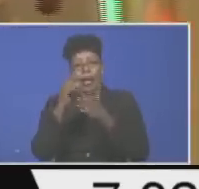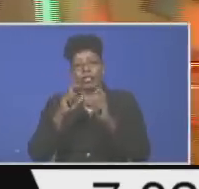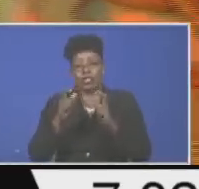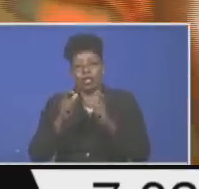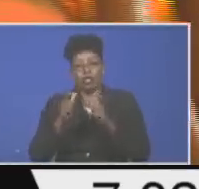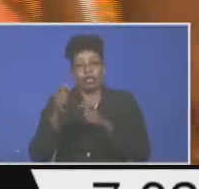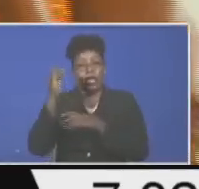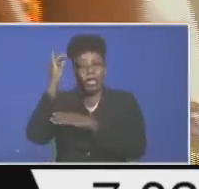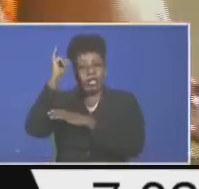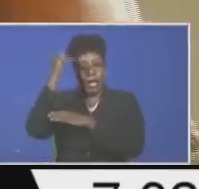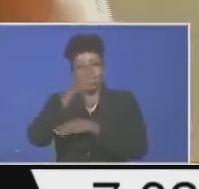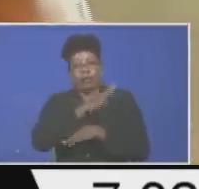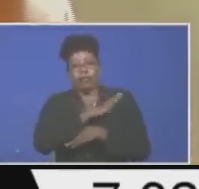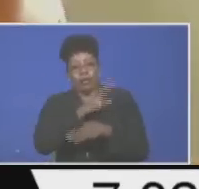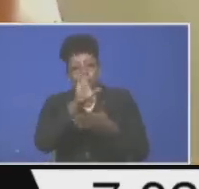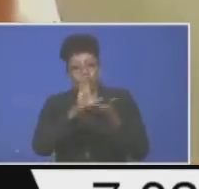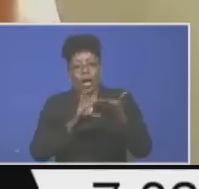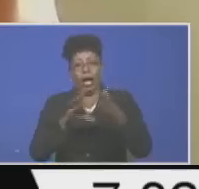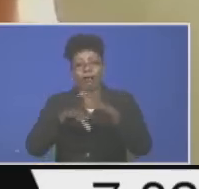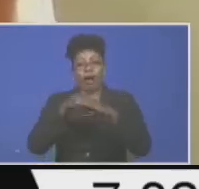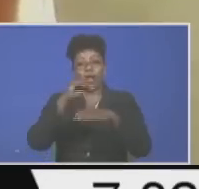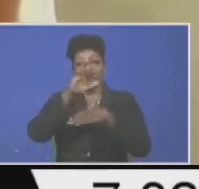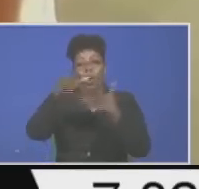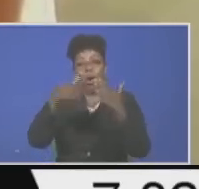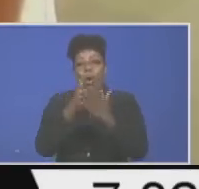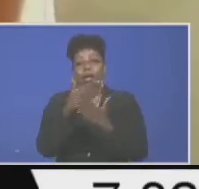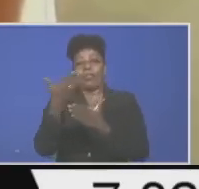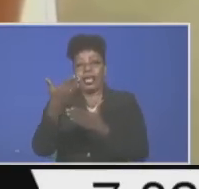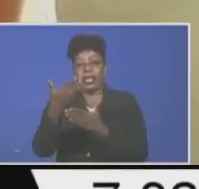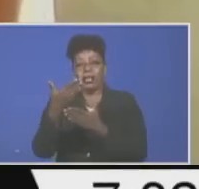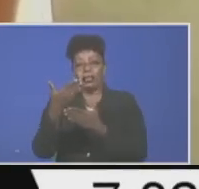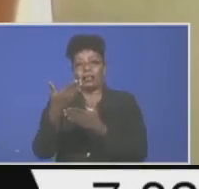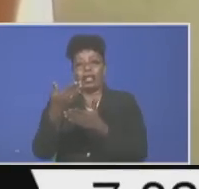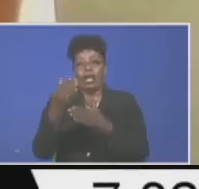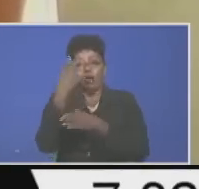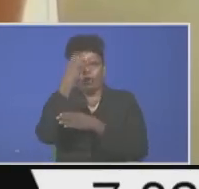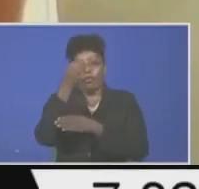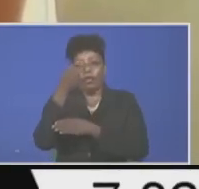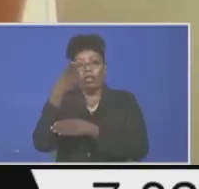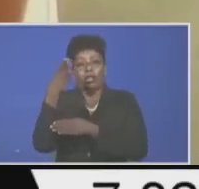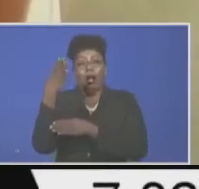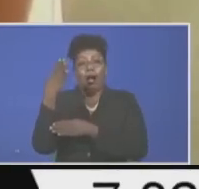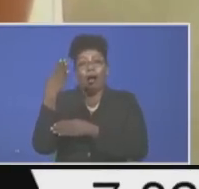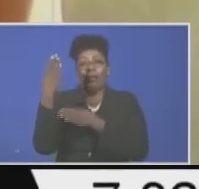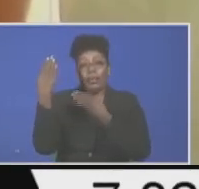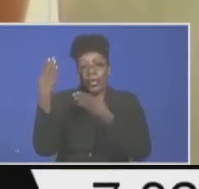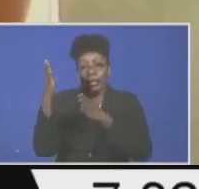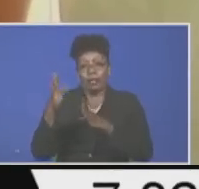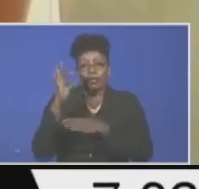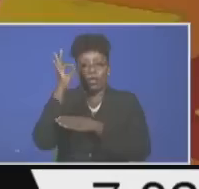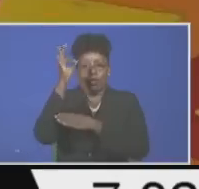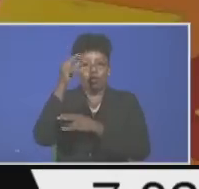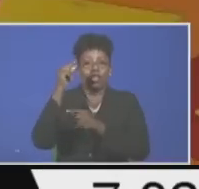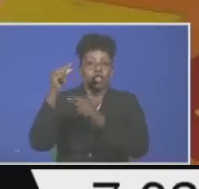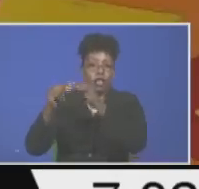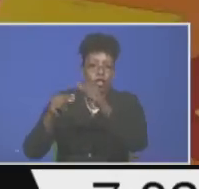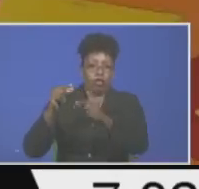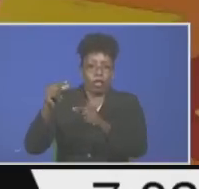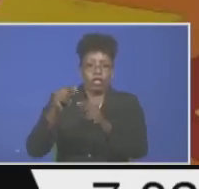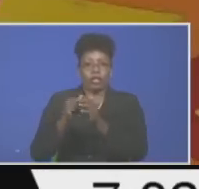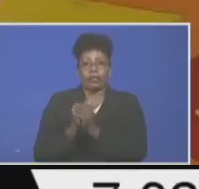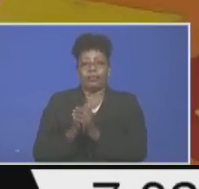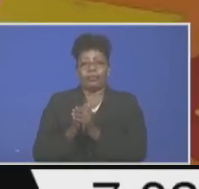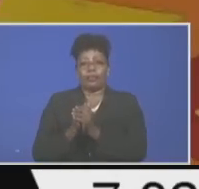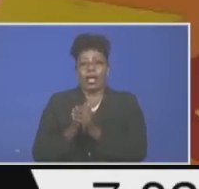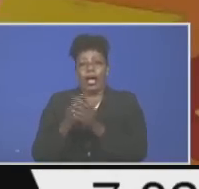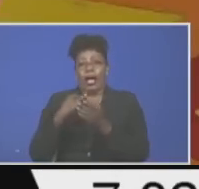Jackson Burnside to carve out all things uniquely Bahamian to exhibit for future generations. I do most like dances,